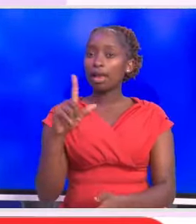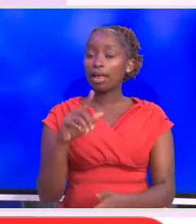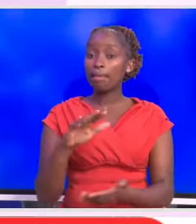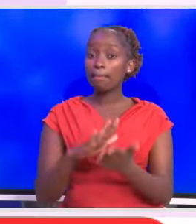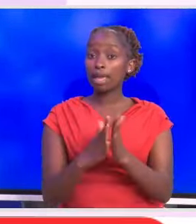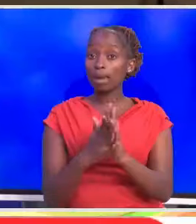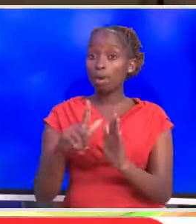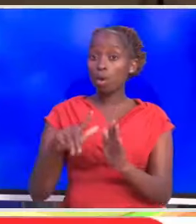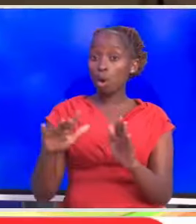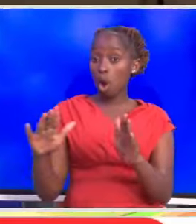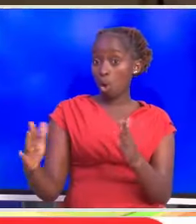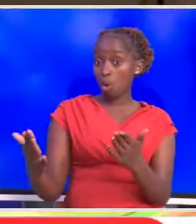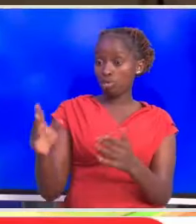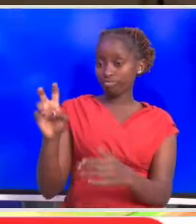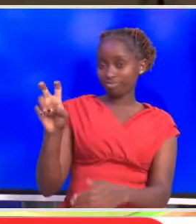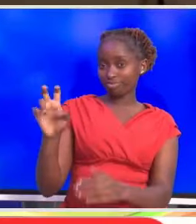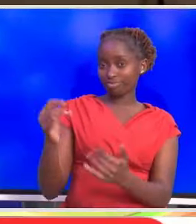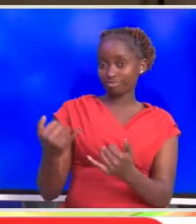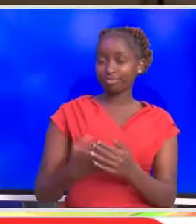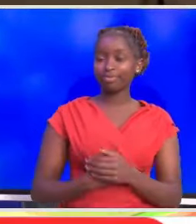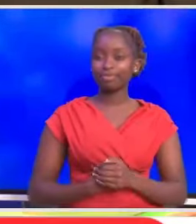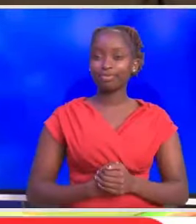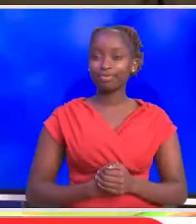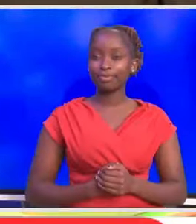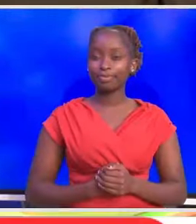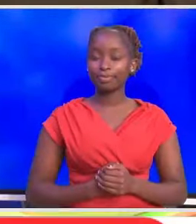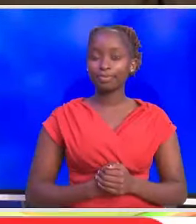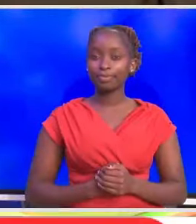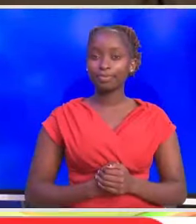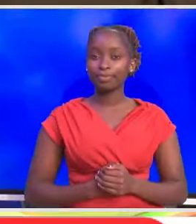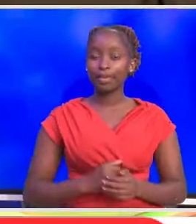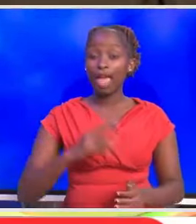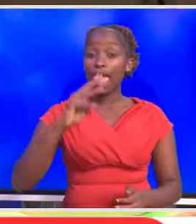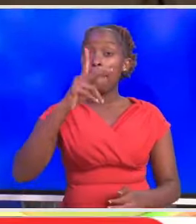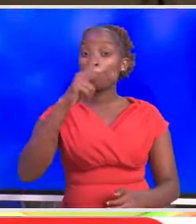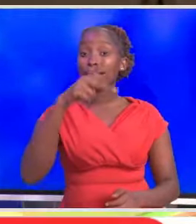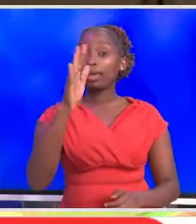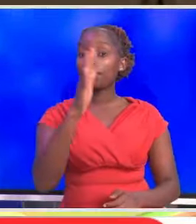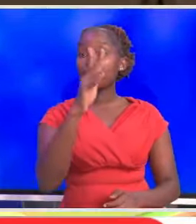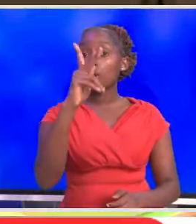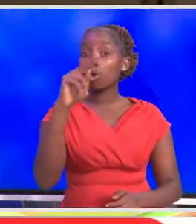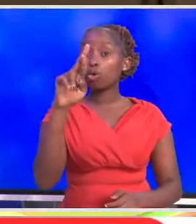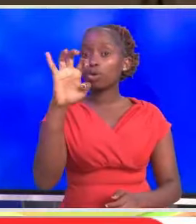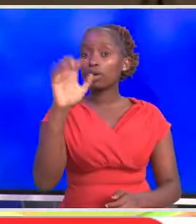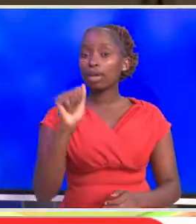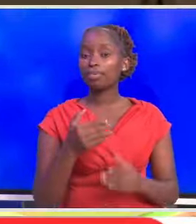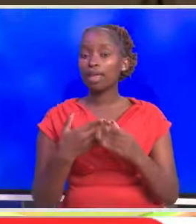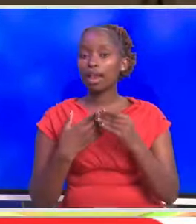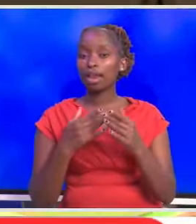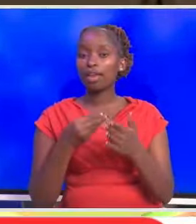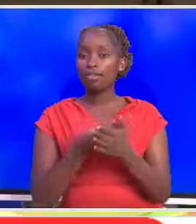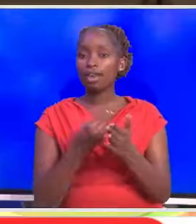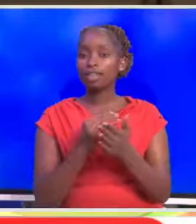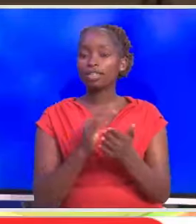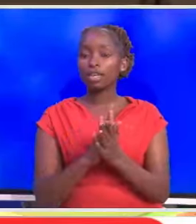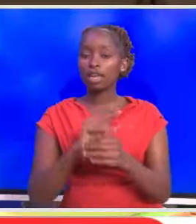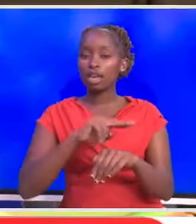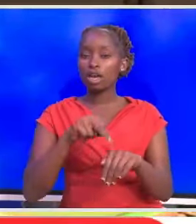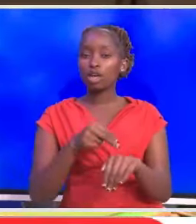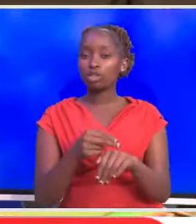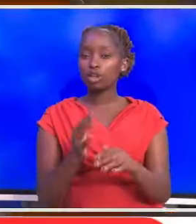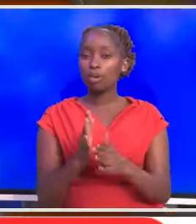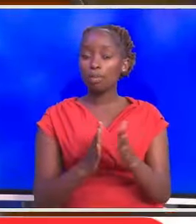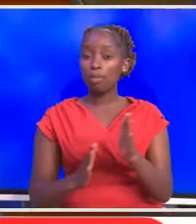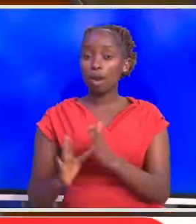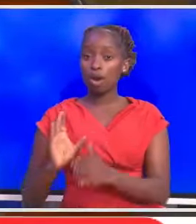Take a look. Good afternoon, Chair. The Molo MP Korea Kimani-led Finance and National Planning Committee retreated on